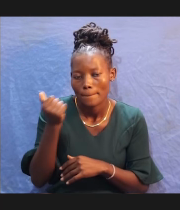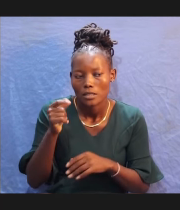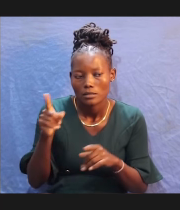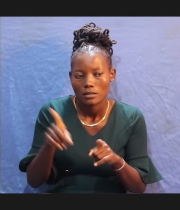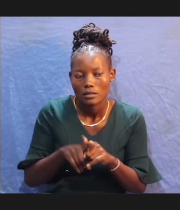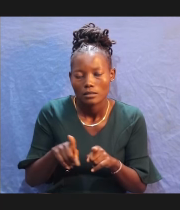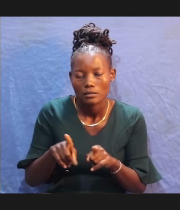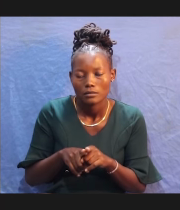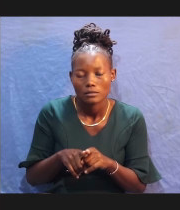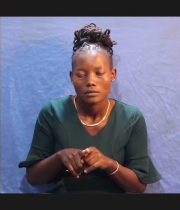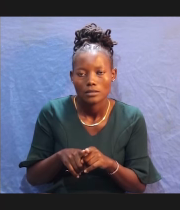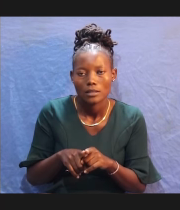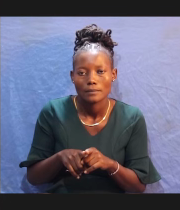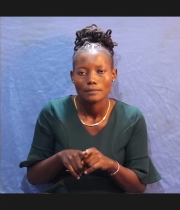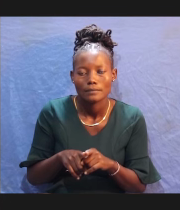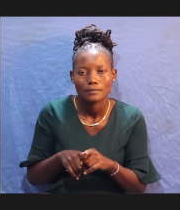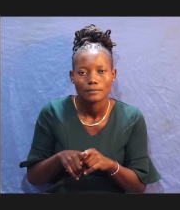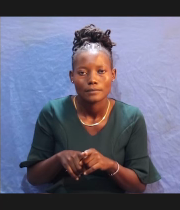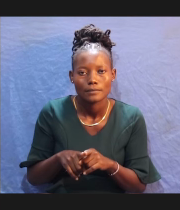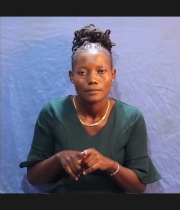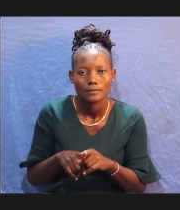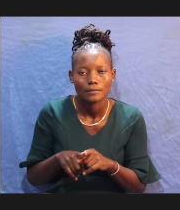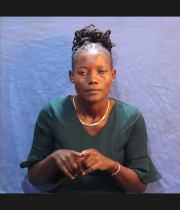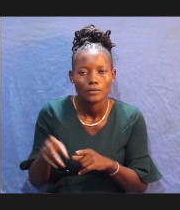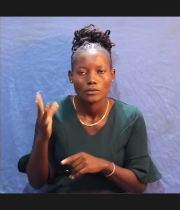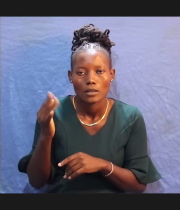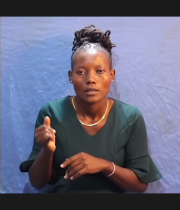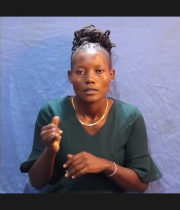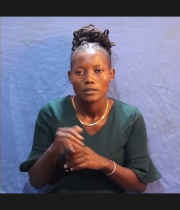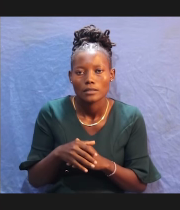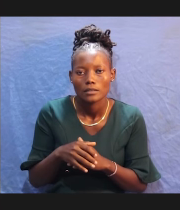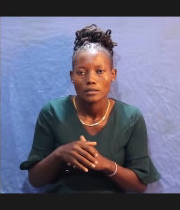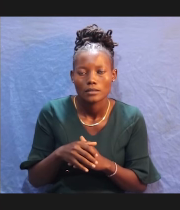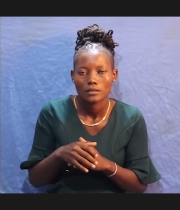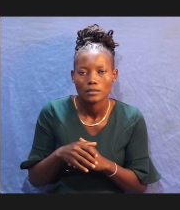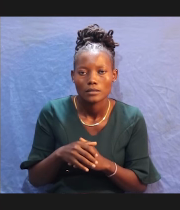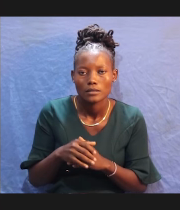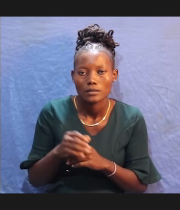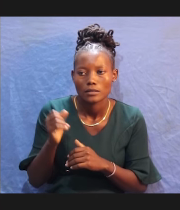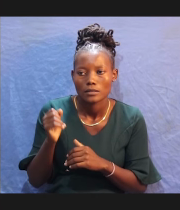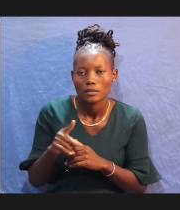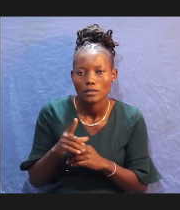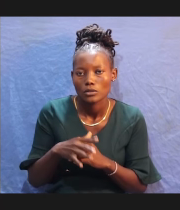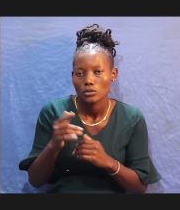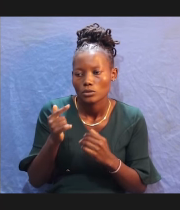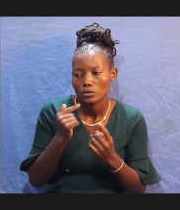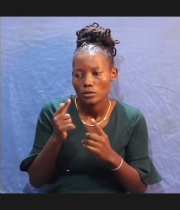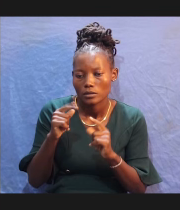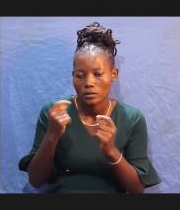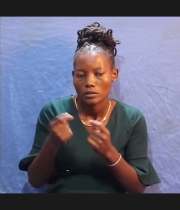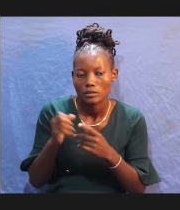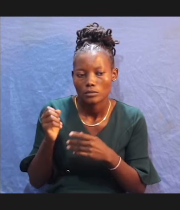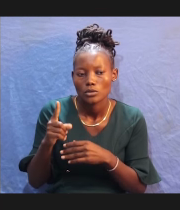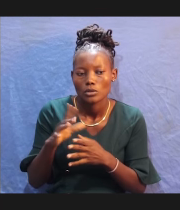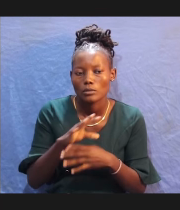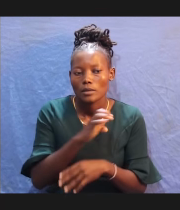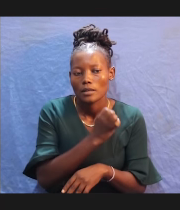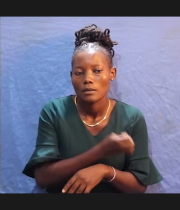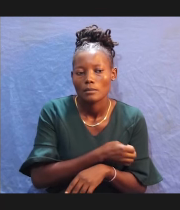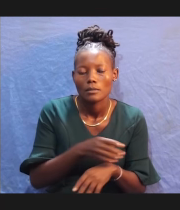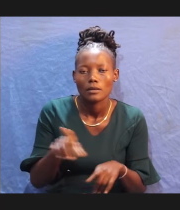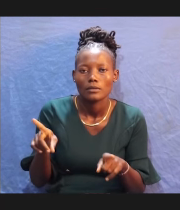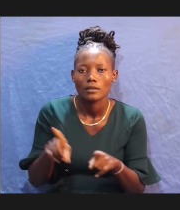going forward in that moment and why are they not. So they can stay in the team. You need to be empowering that they need to